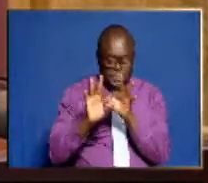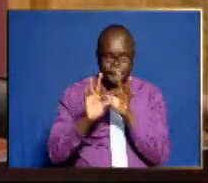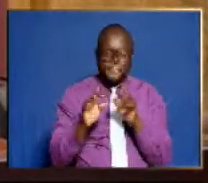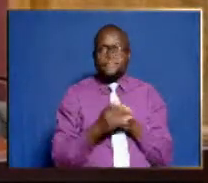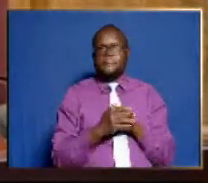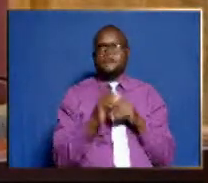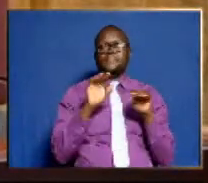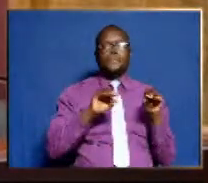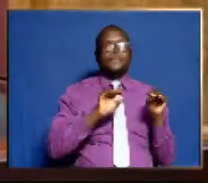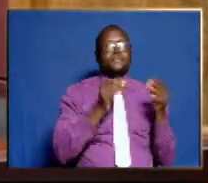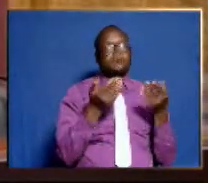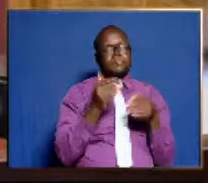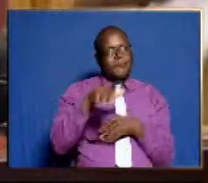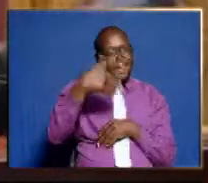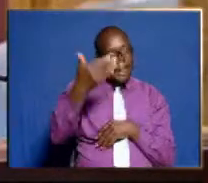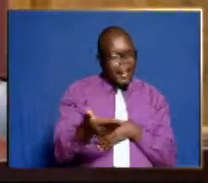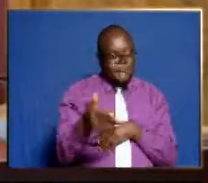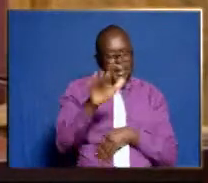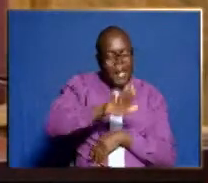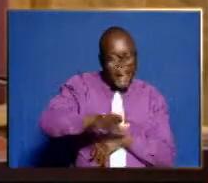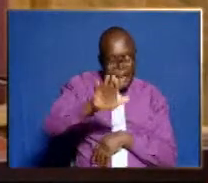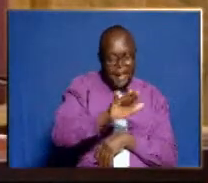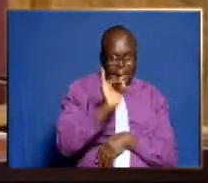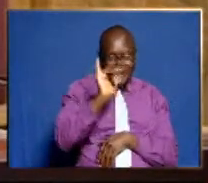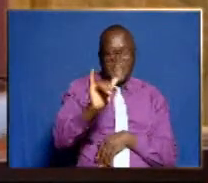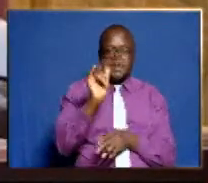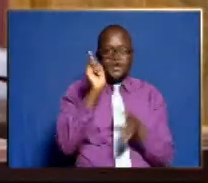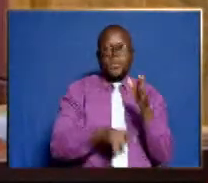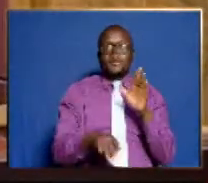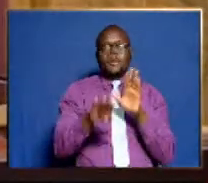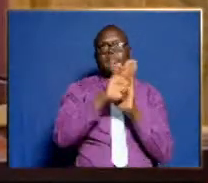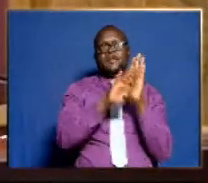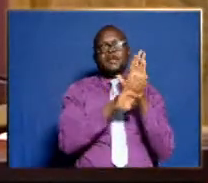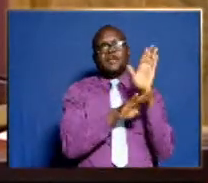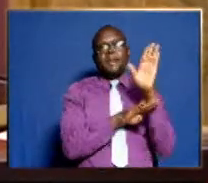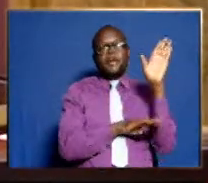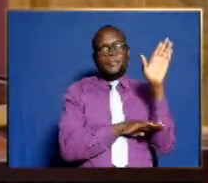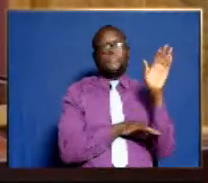we go to the next segment of that particular order, which is statements,